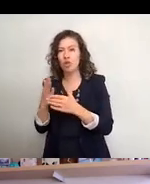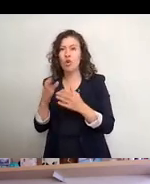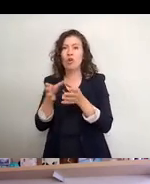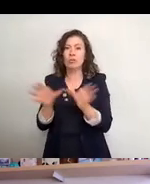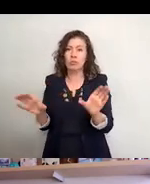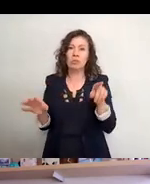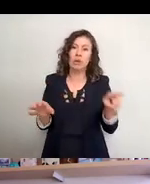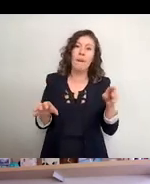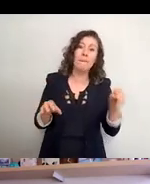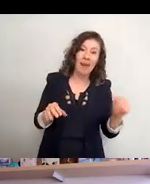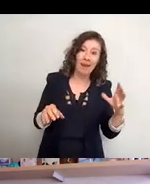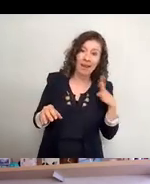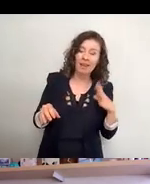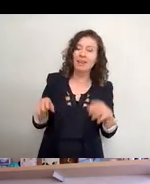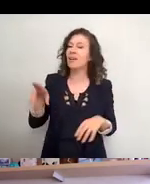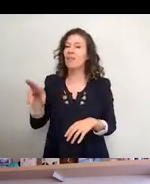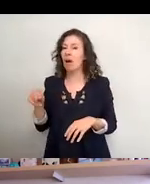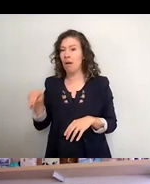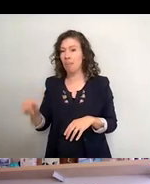groups.